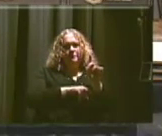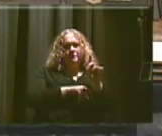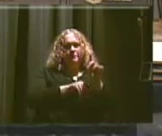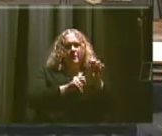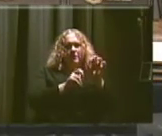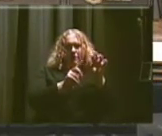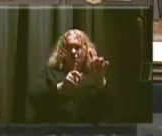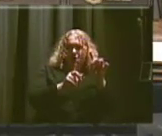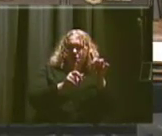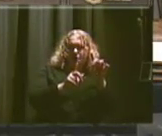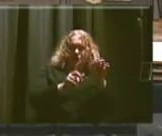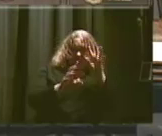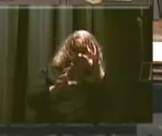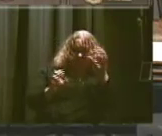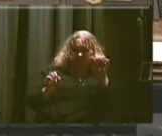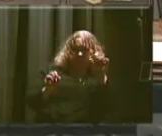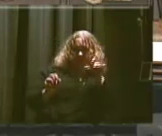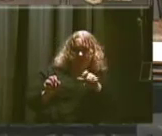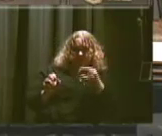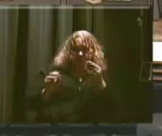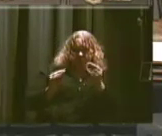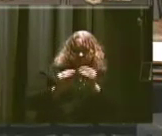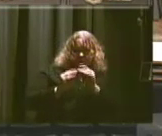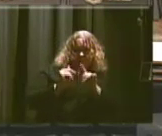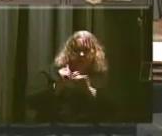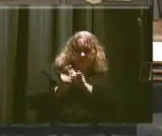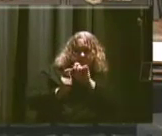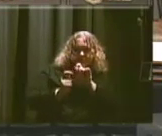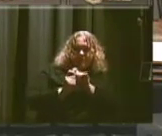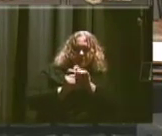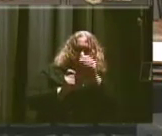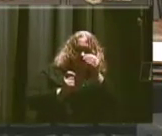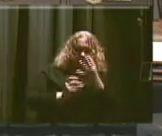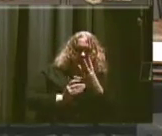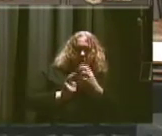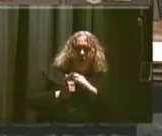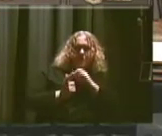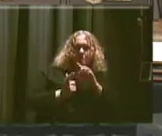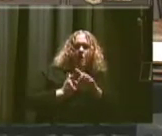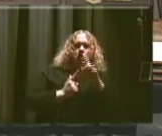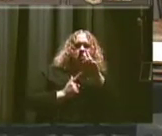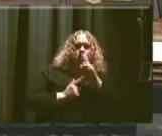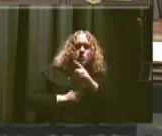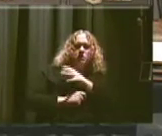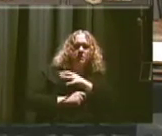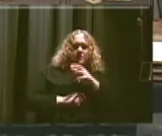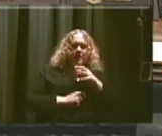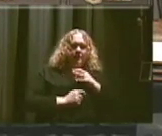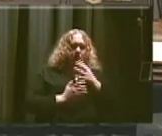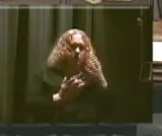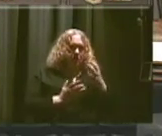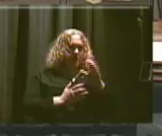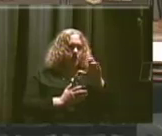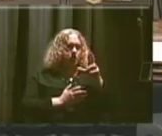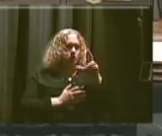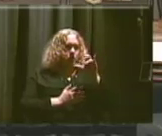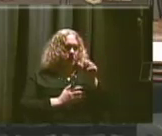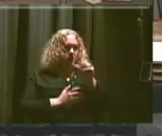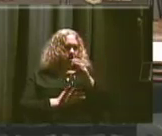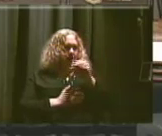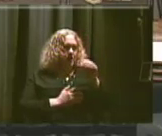about who's staffing what, but I believe Chris, you and Steph are getting